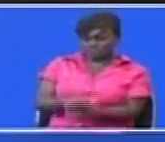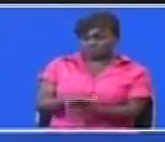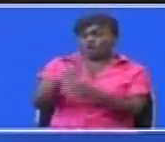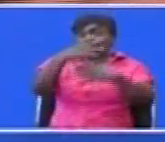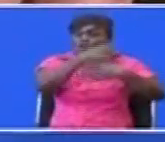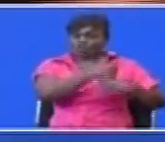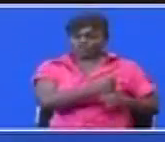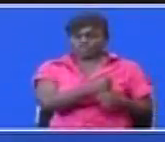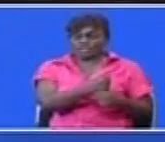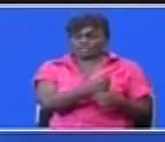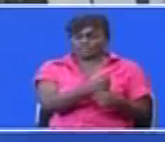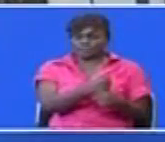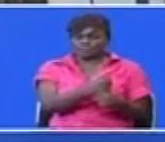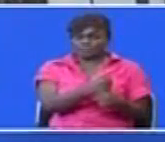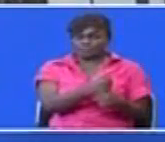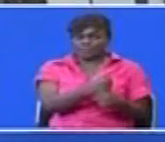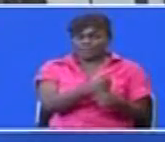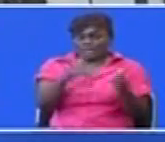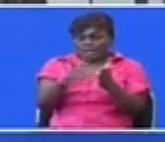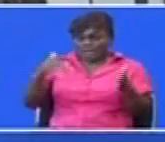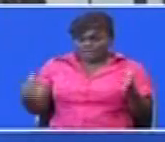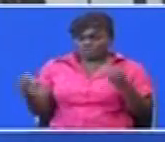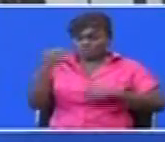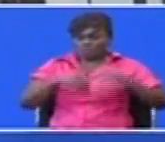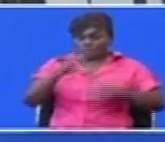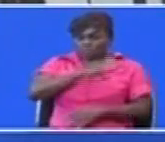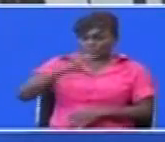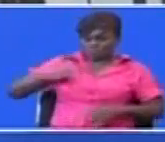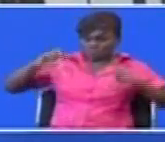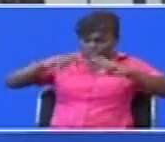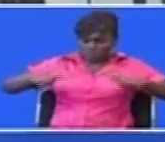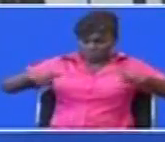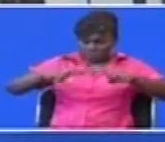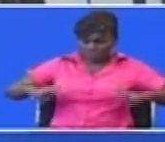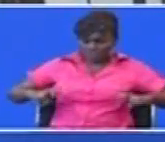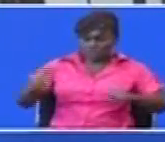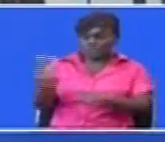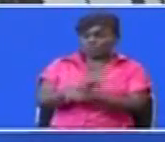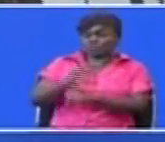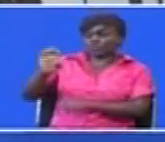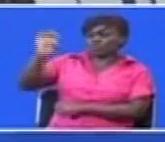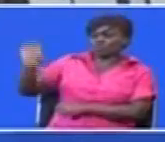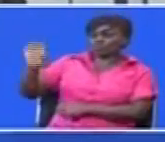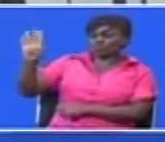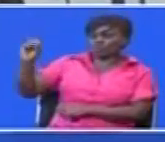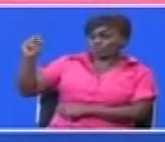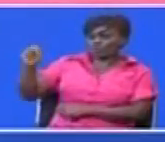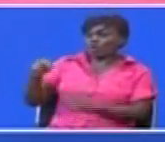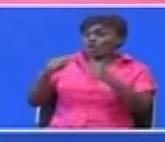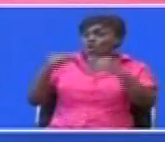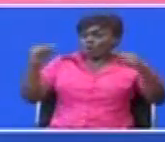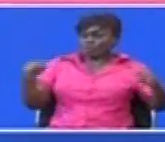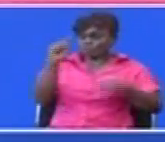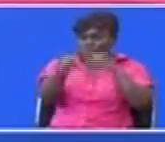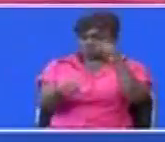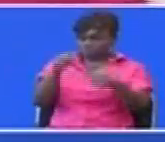confidence through unsubstantiated claims. The Anti-Corruption Commission is investigating the use of proceeds from Eurobond funds after the opposition accused National